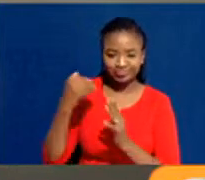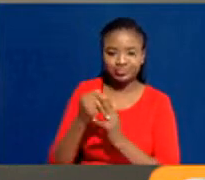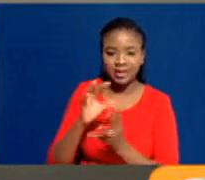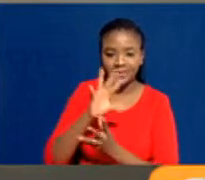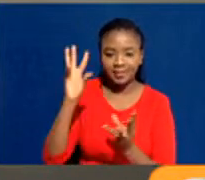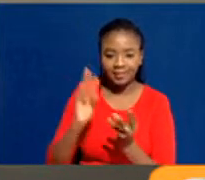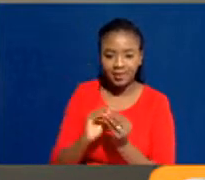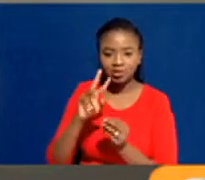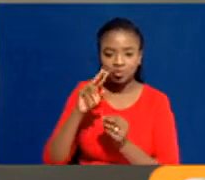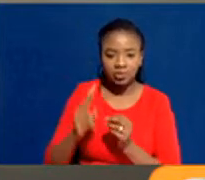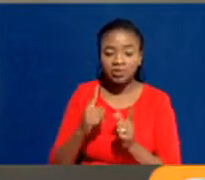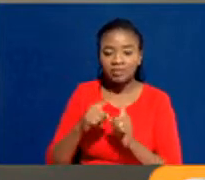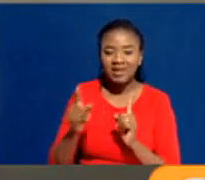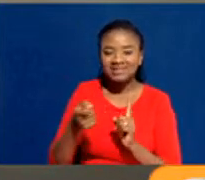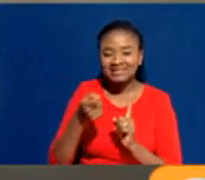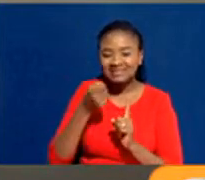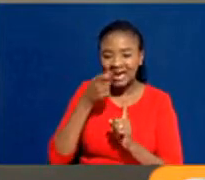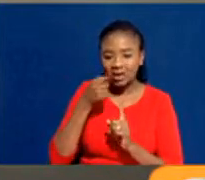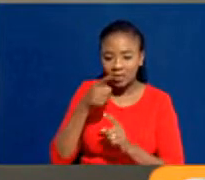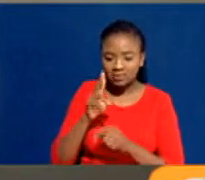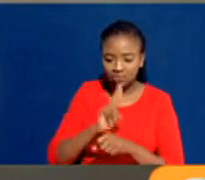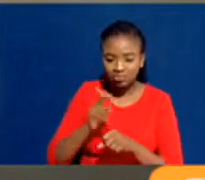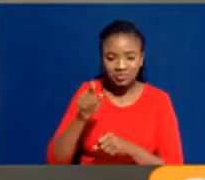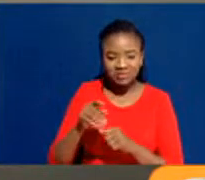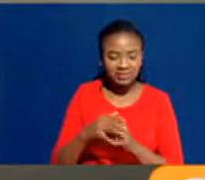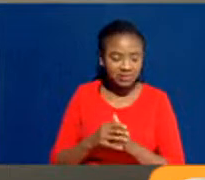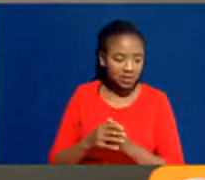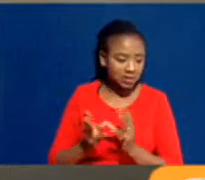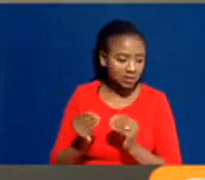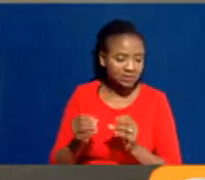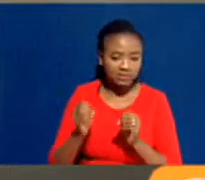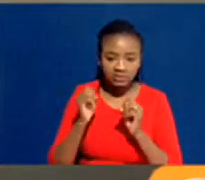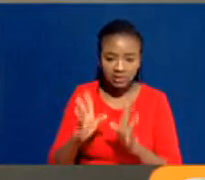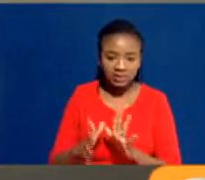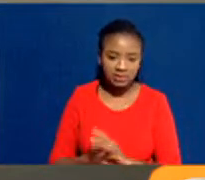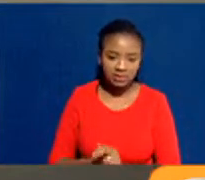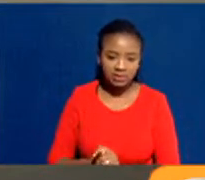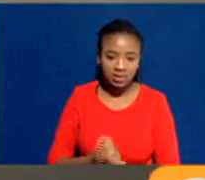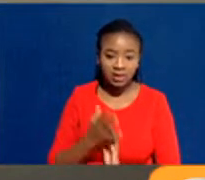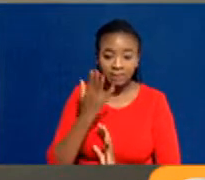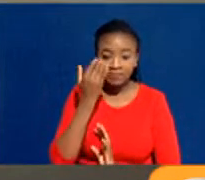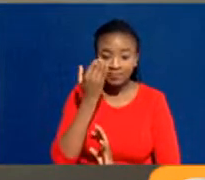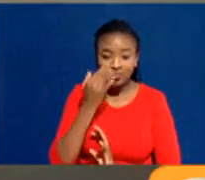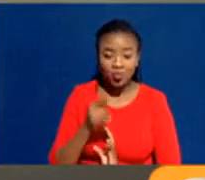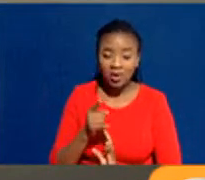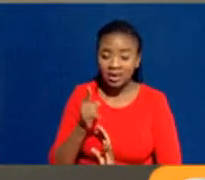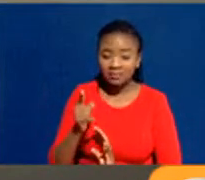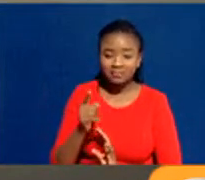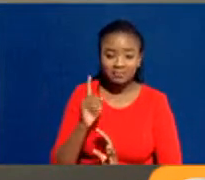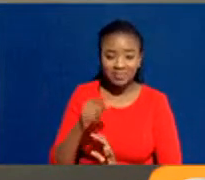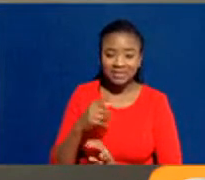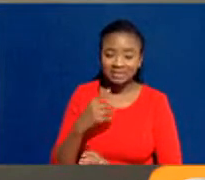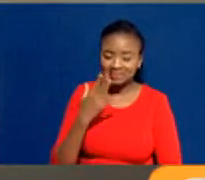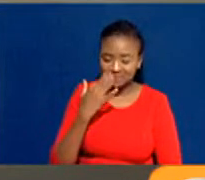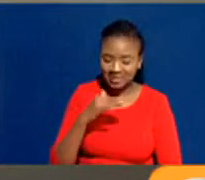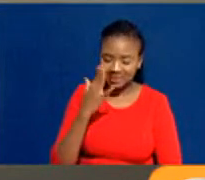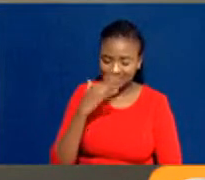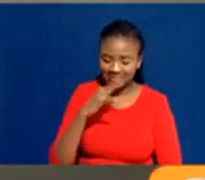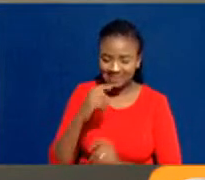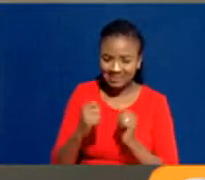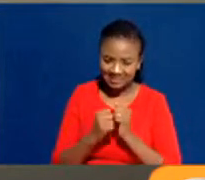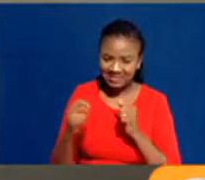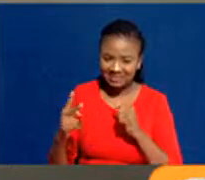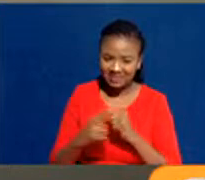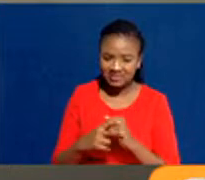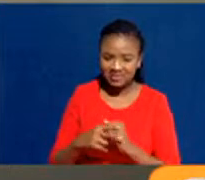patients has, however, proven to be a tall order for the patients who go through a 17-day injection treatment